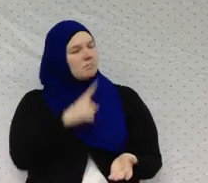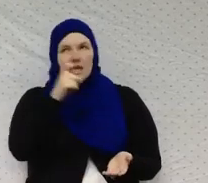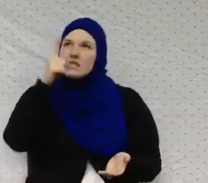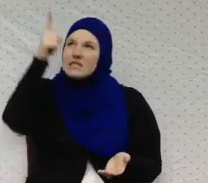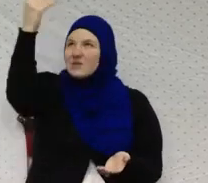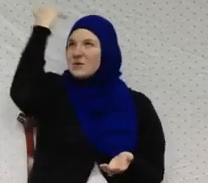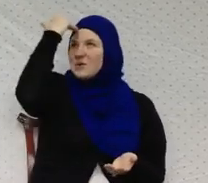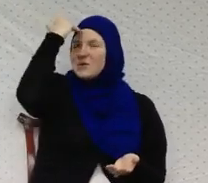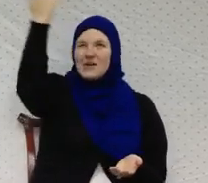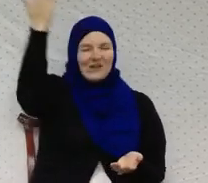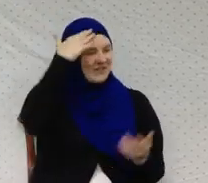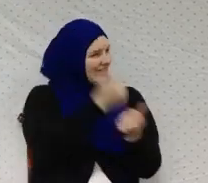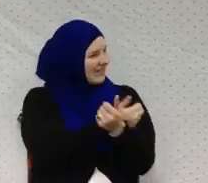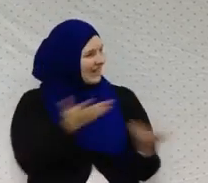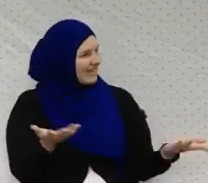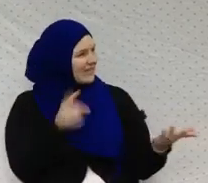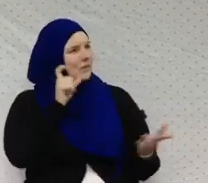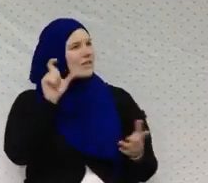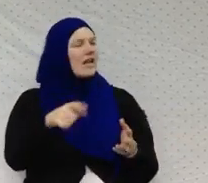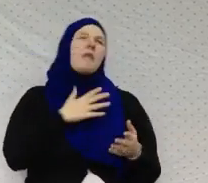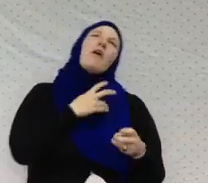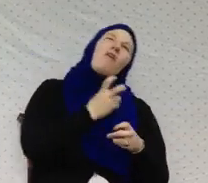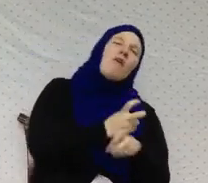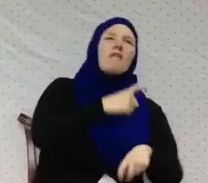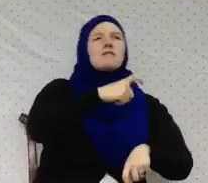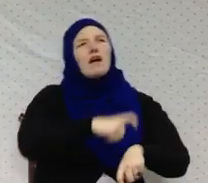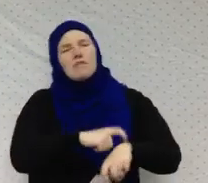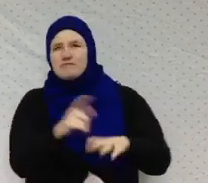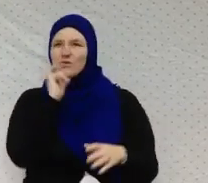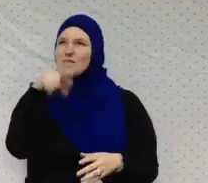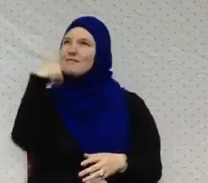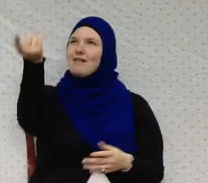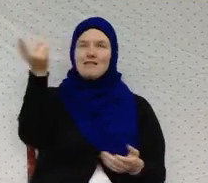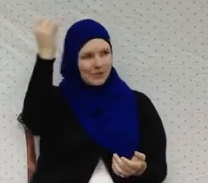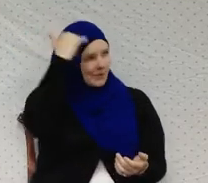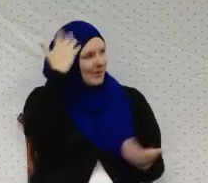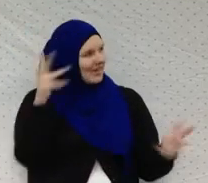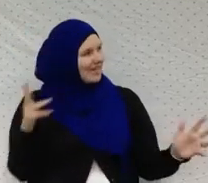things, because he knows that he's talking to Al-Alim, Al-Hakim,